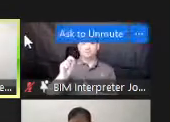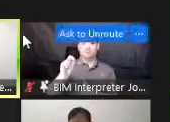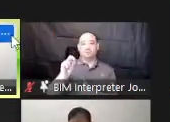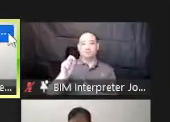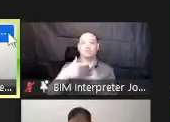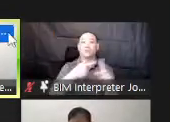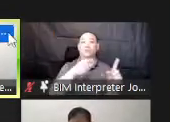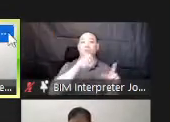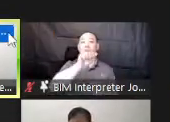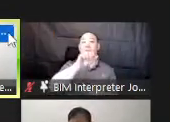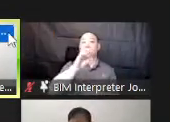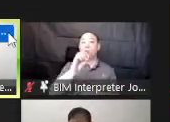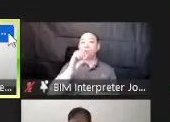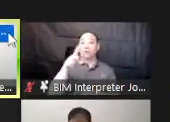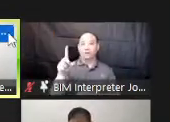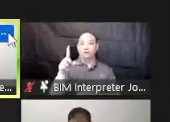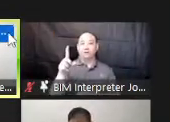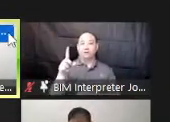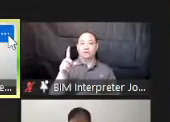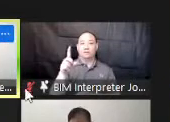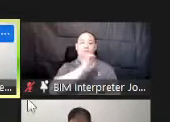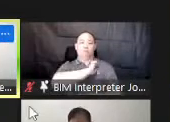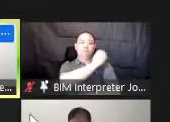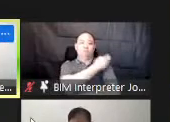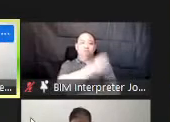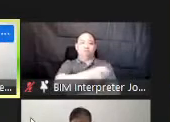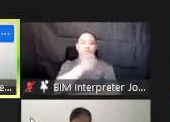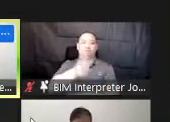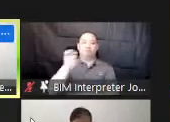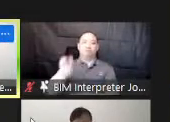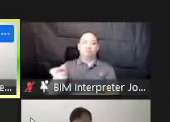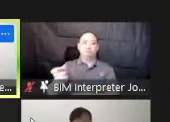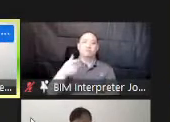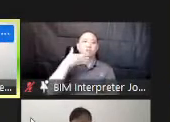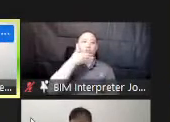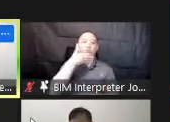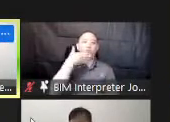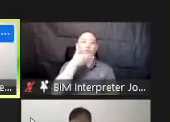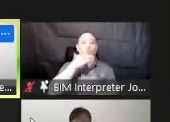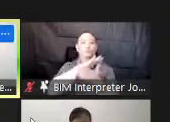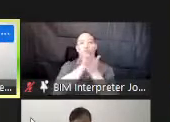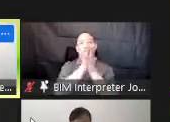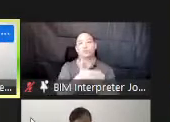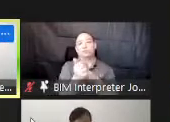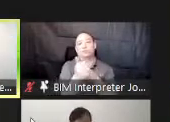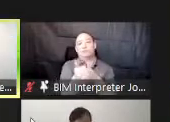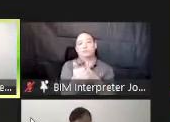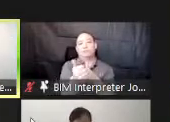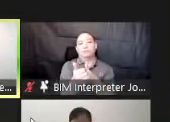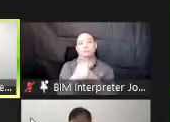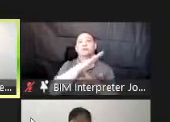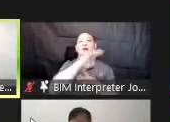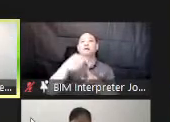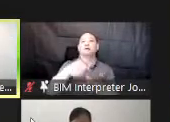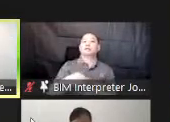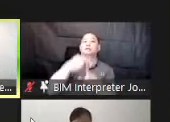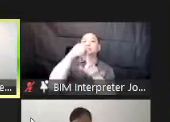organization, we empower youth as multicultural leaders for the future, as well as build inclusive structures